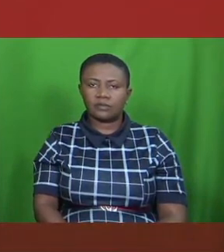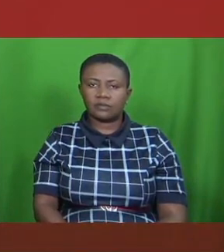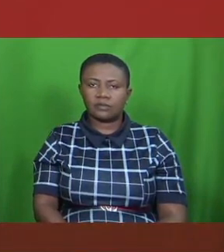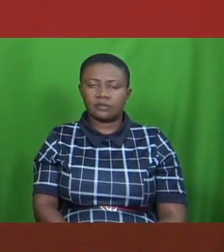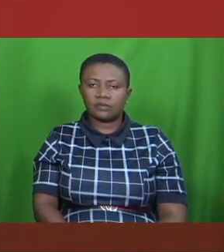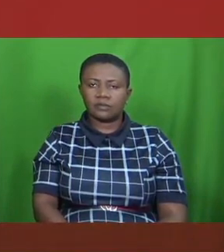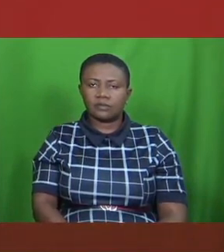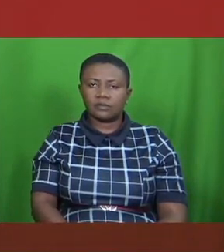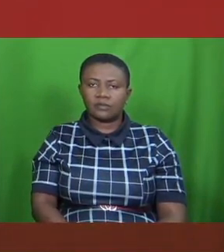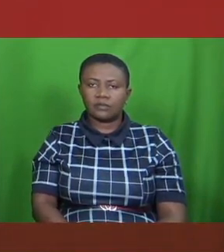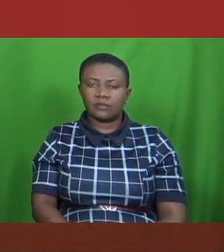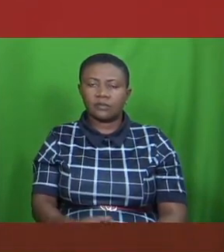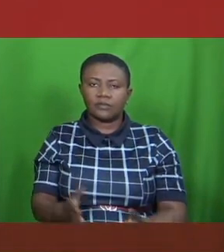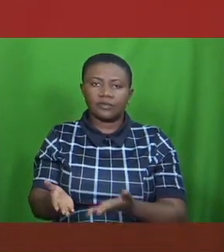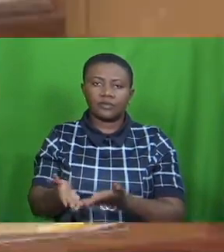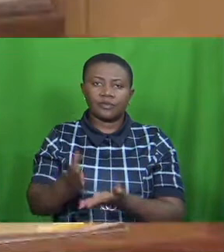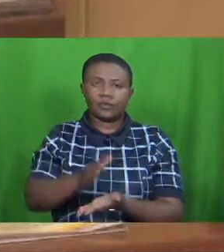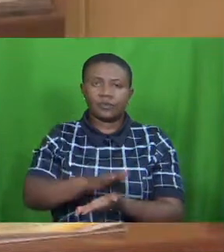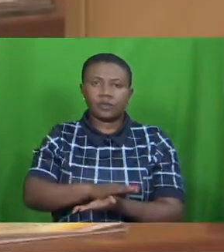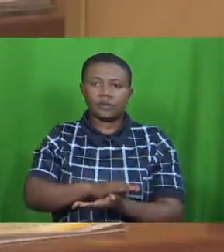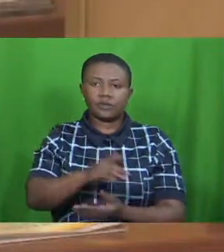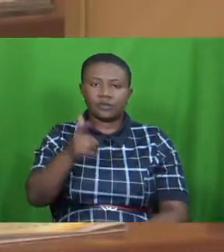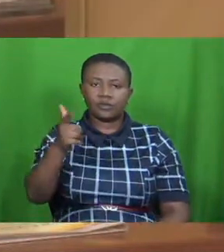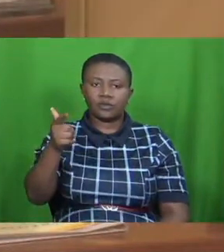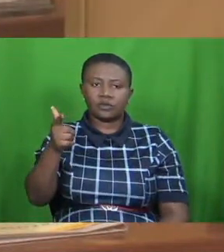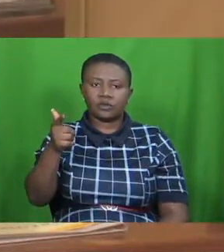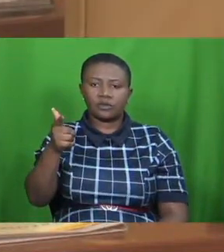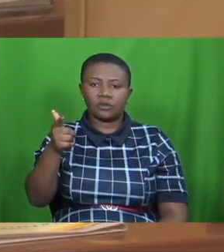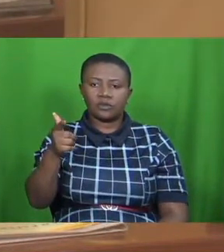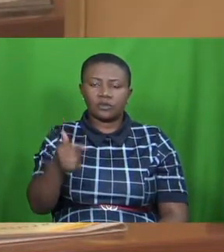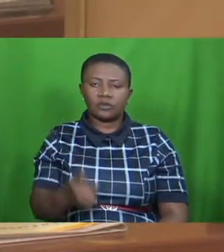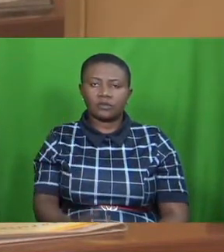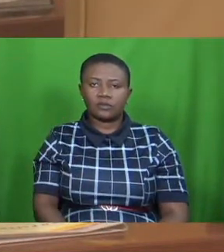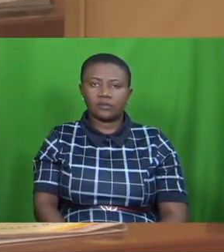Page 21.